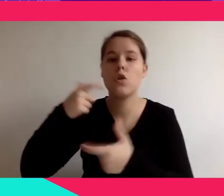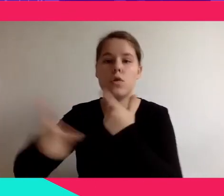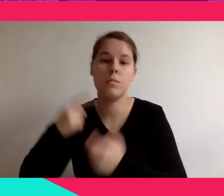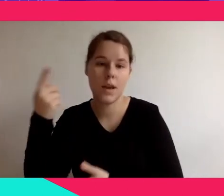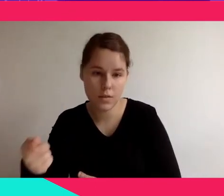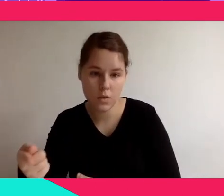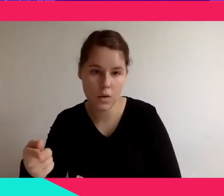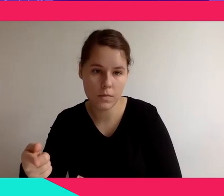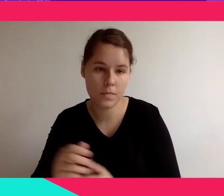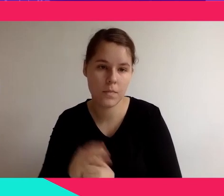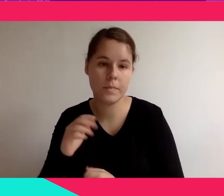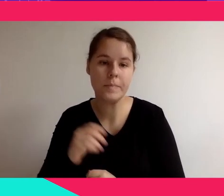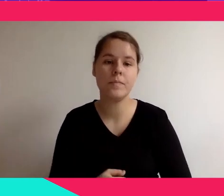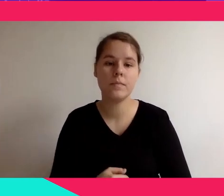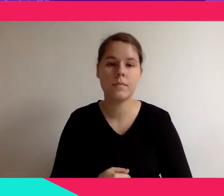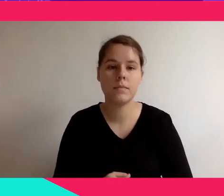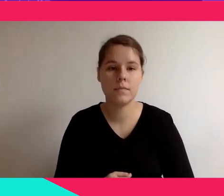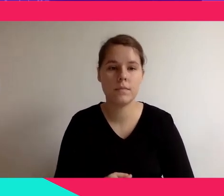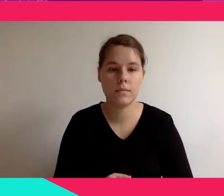Different, two guys running this.